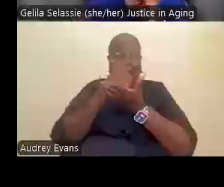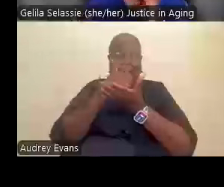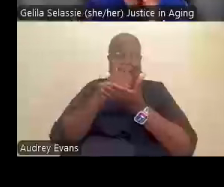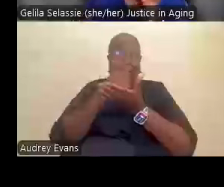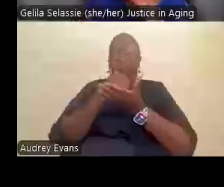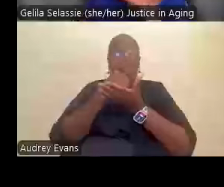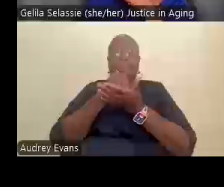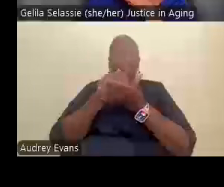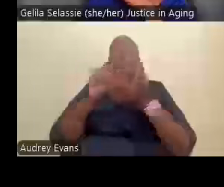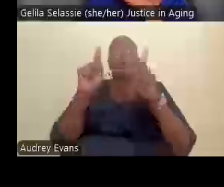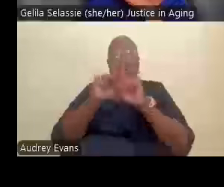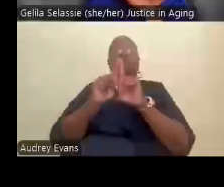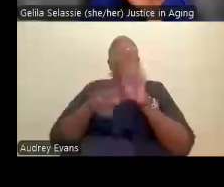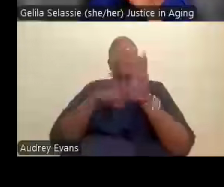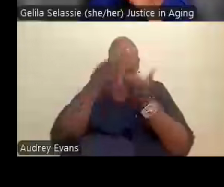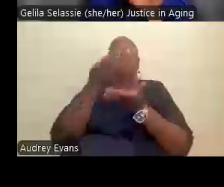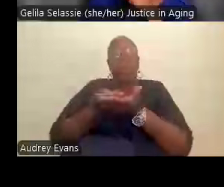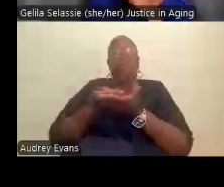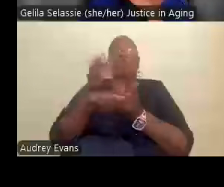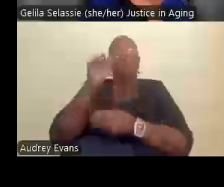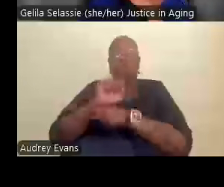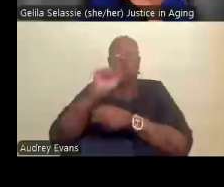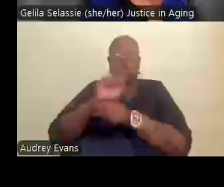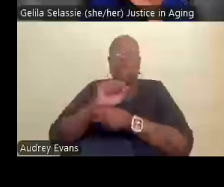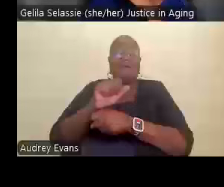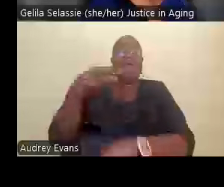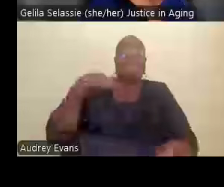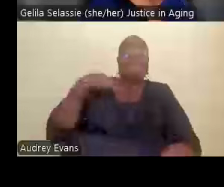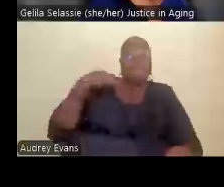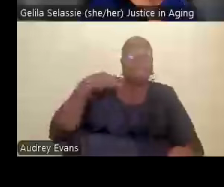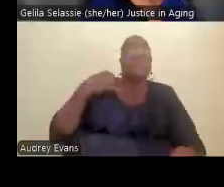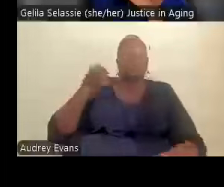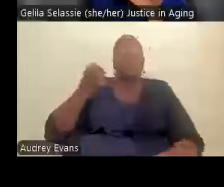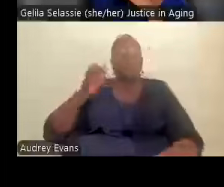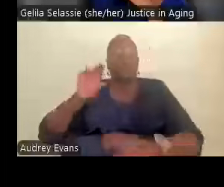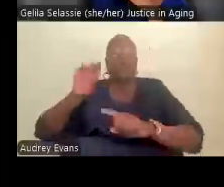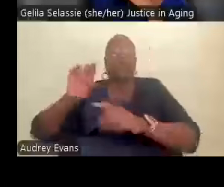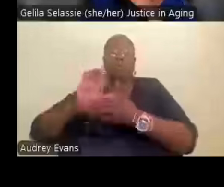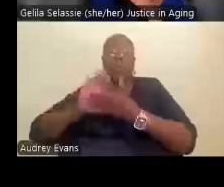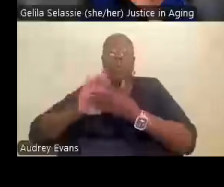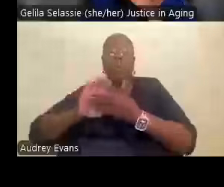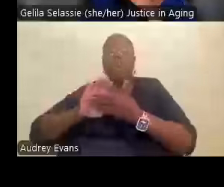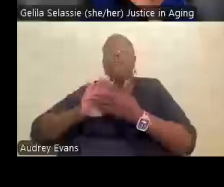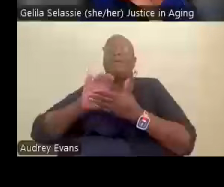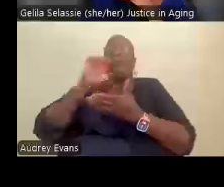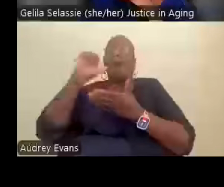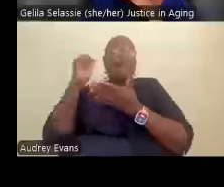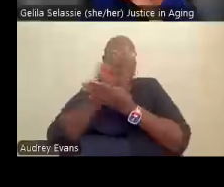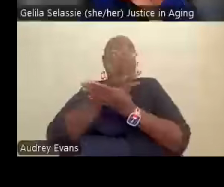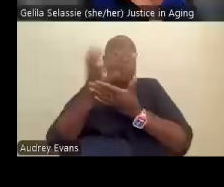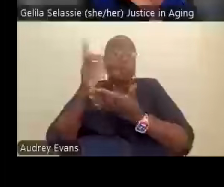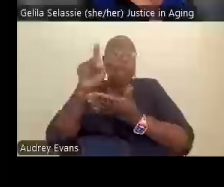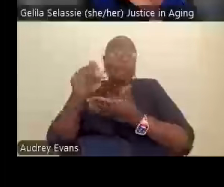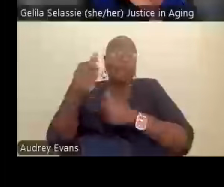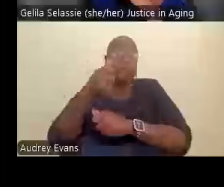Medicaid, you also must show that you're working, volunteering, or going to school. Not everyone is subject to this rule,